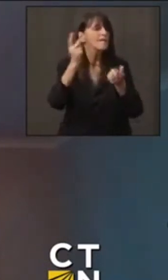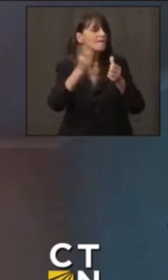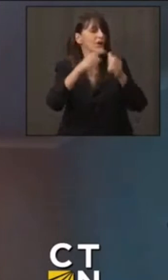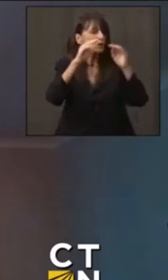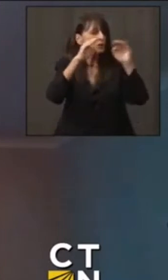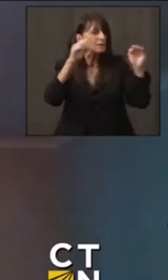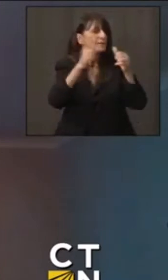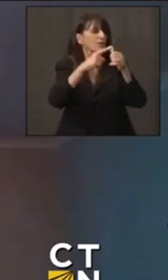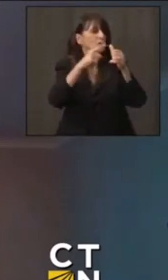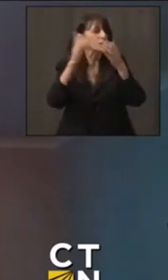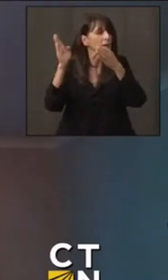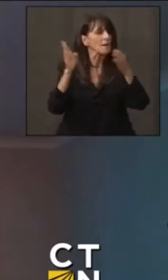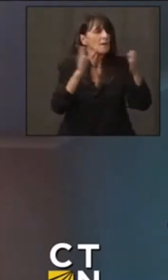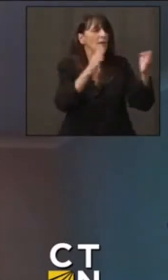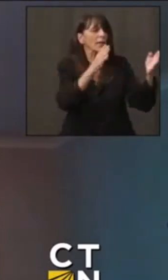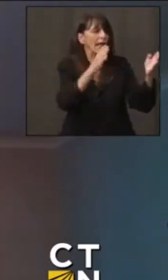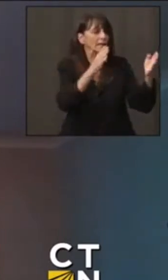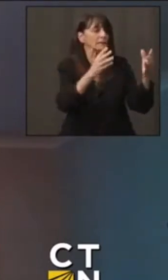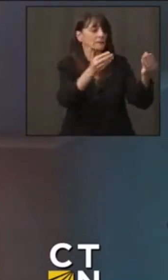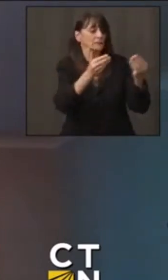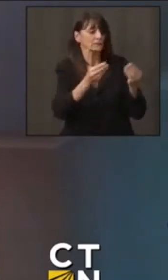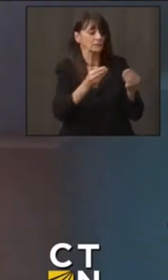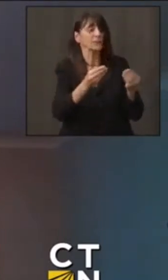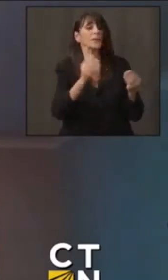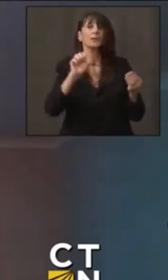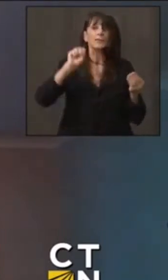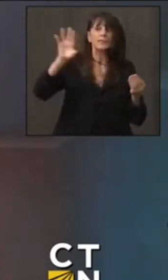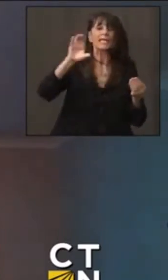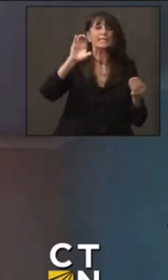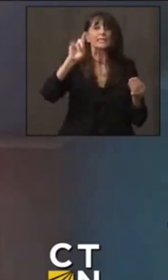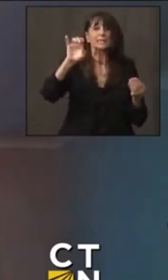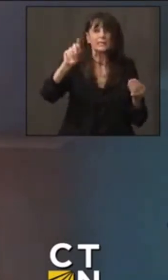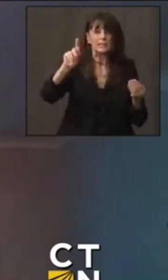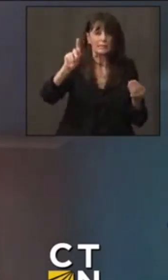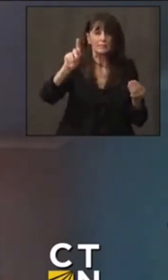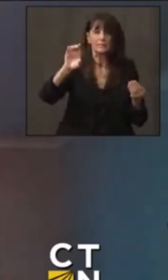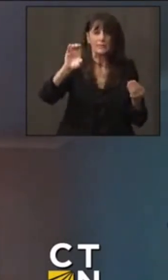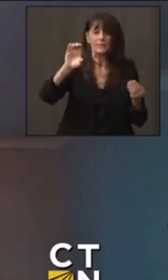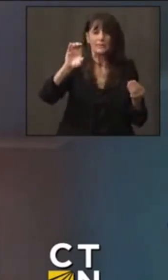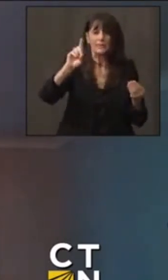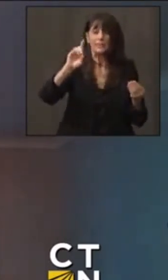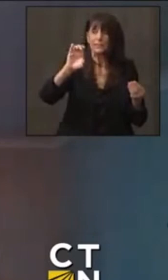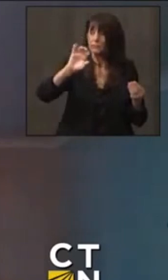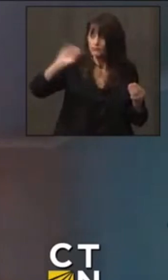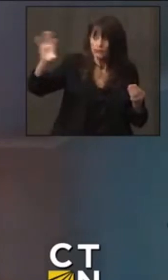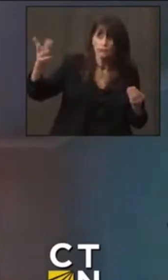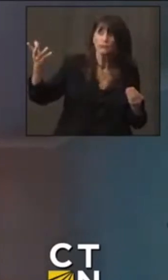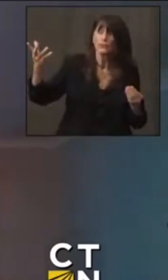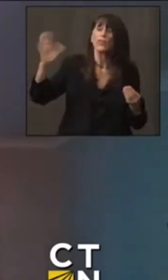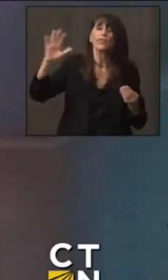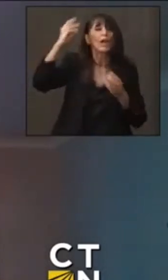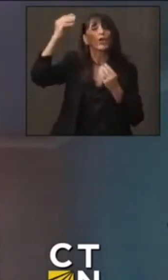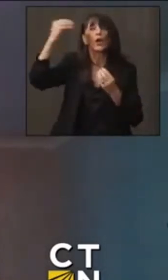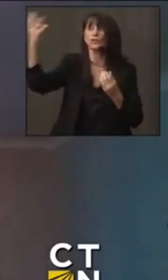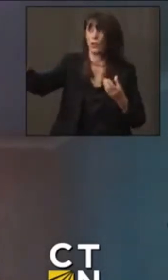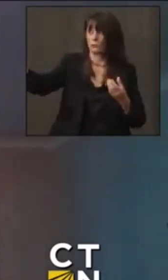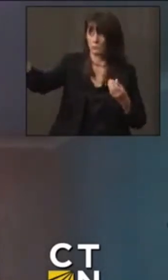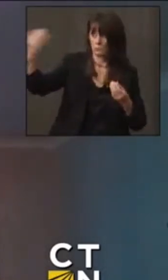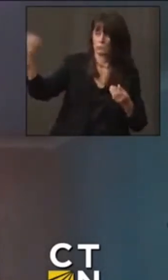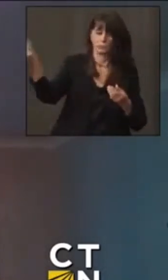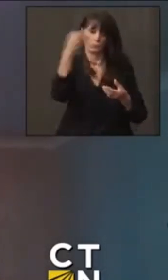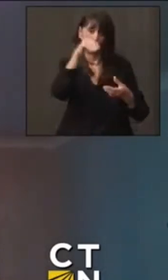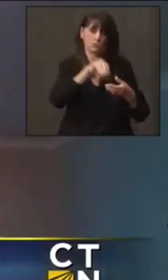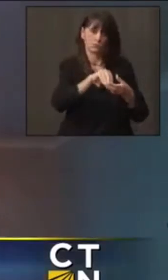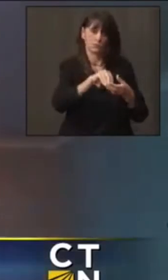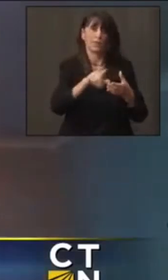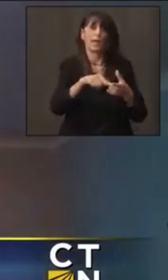plan that's going to CDC tomorrow, get their feedback or thoughts on that so that they can be incorporated into subsequent iterations